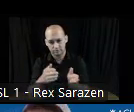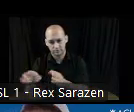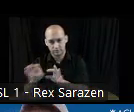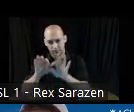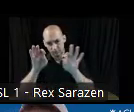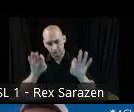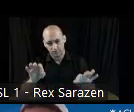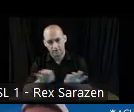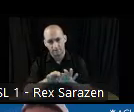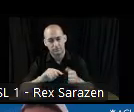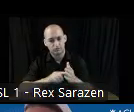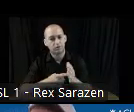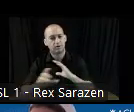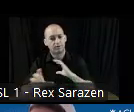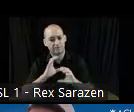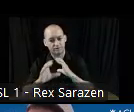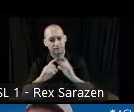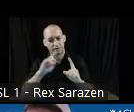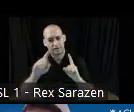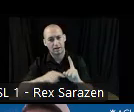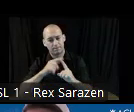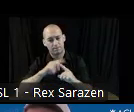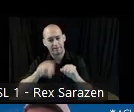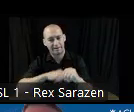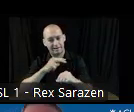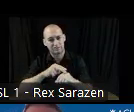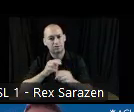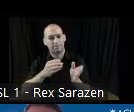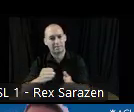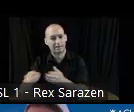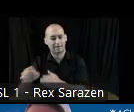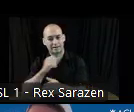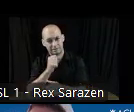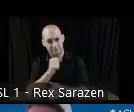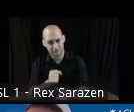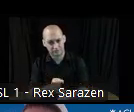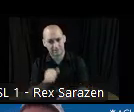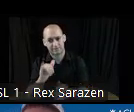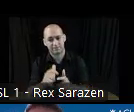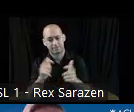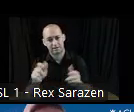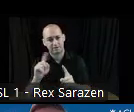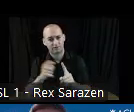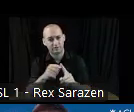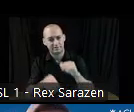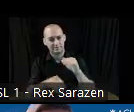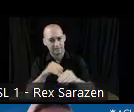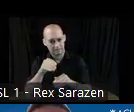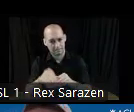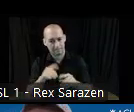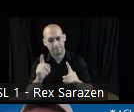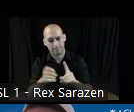the conversation about a national plan on aging. We think it's a significant first step, but it is indeed a first